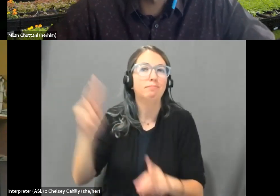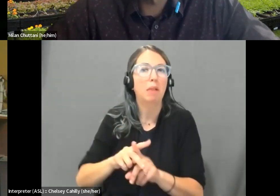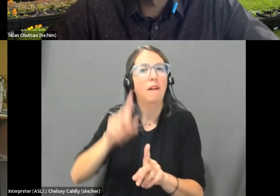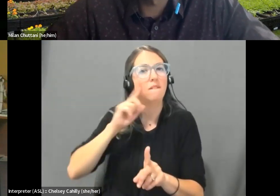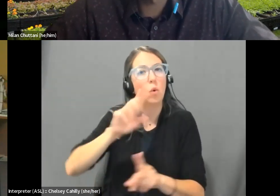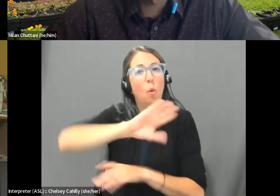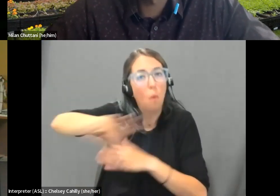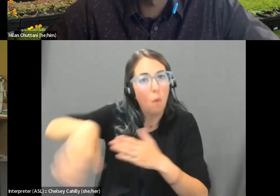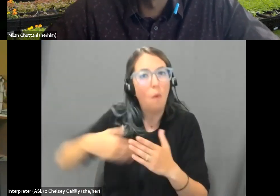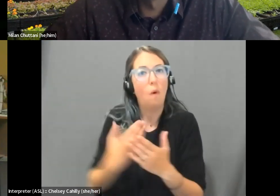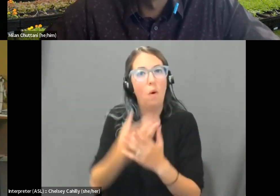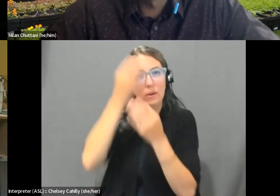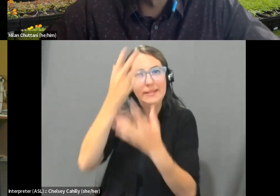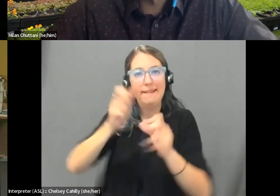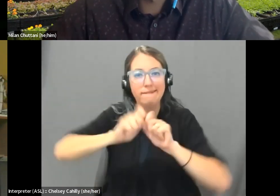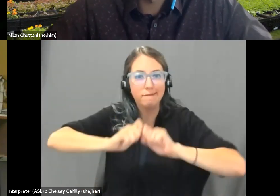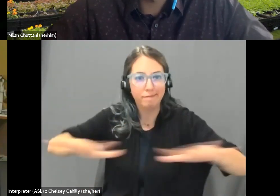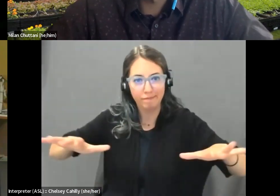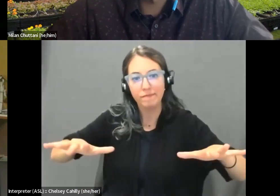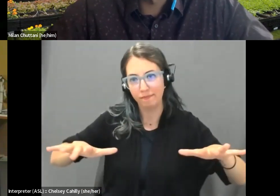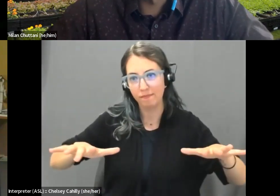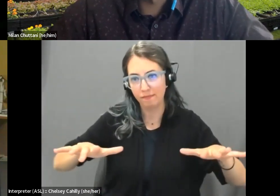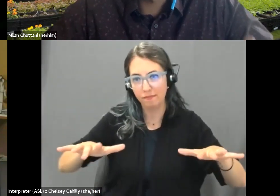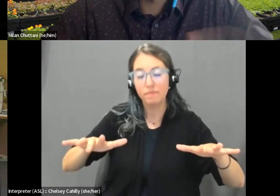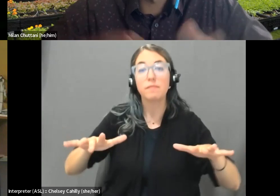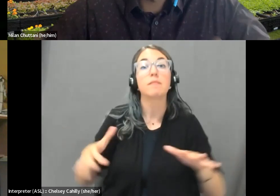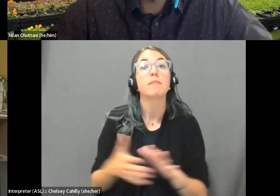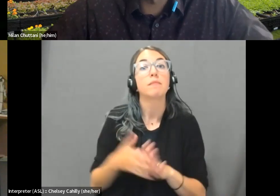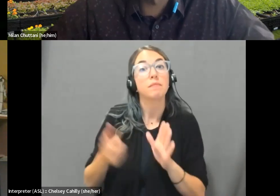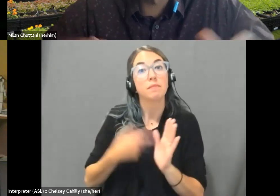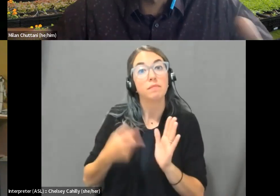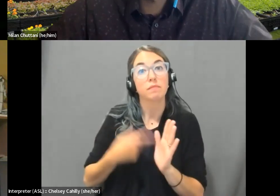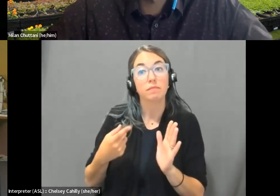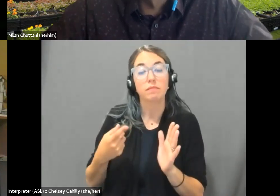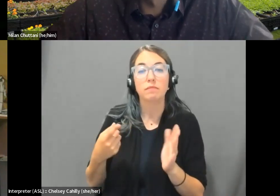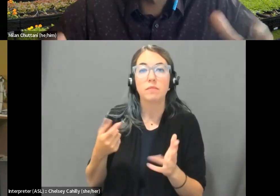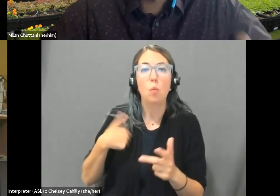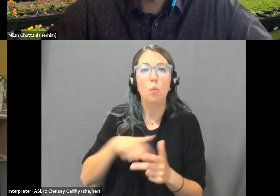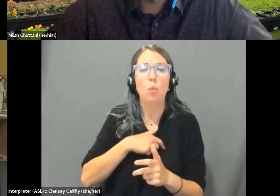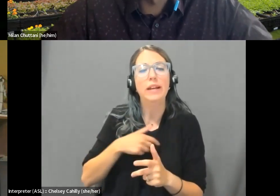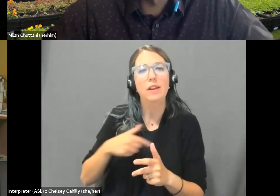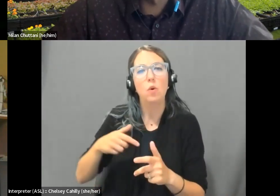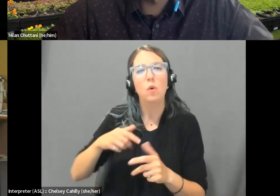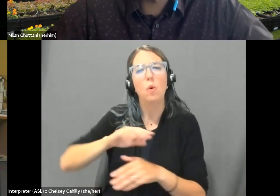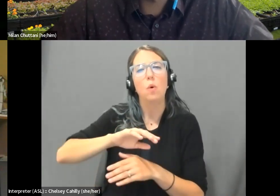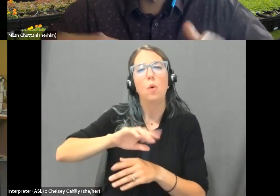in that aggregation process. So there have been also cases where we've aggregated to neighborhood levels or to